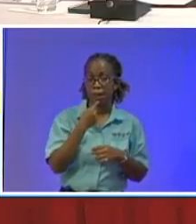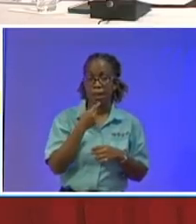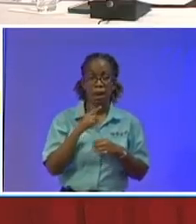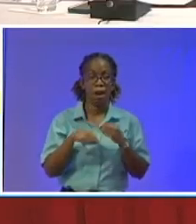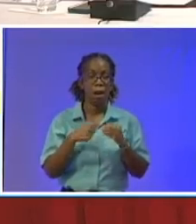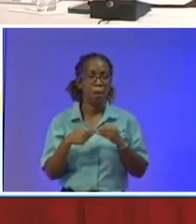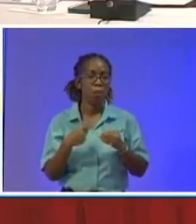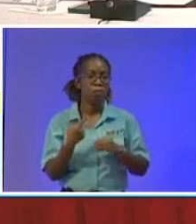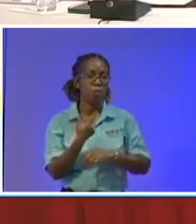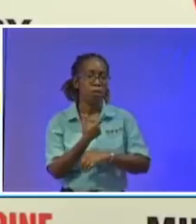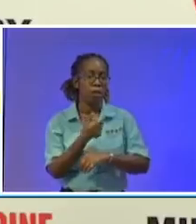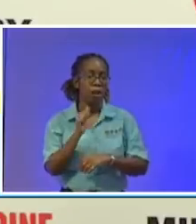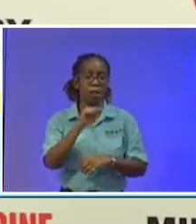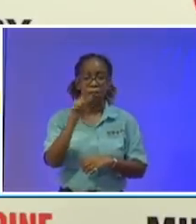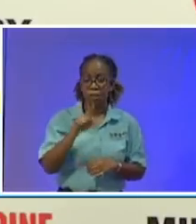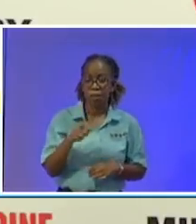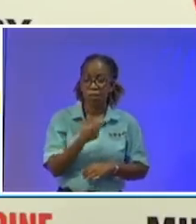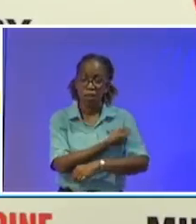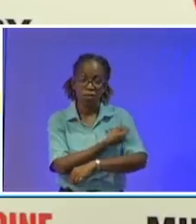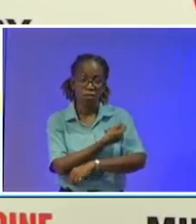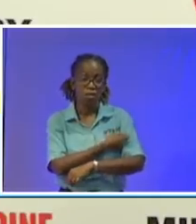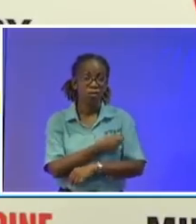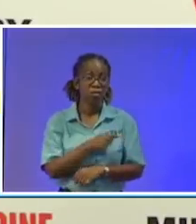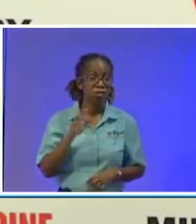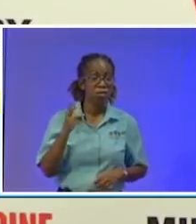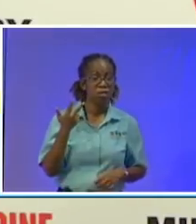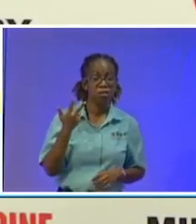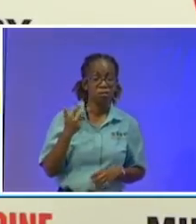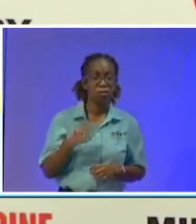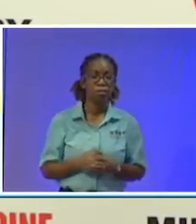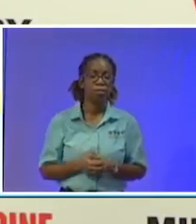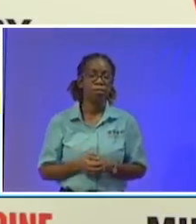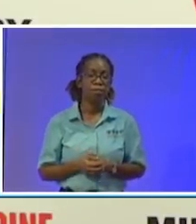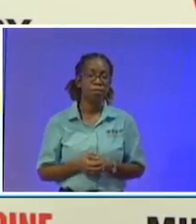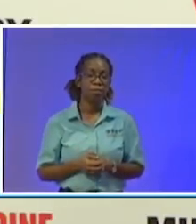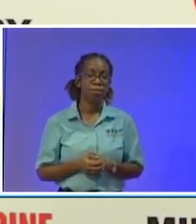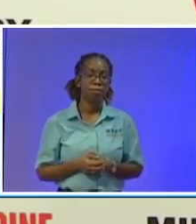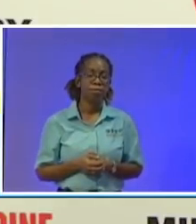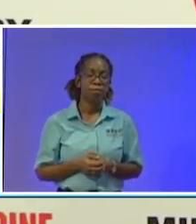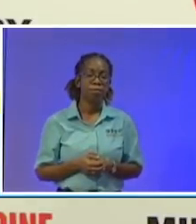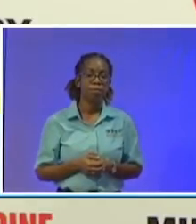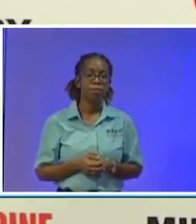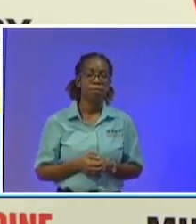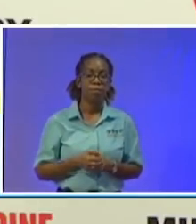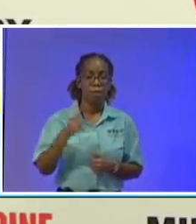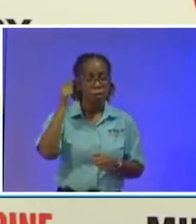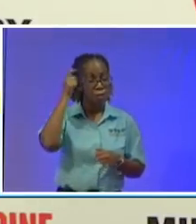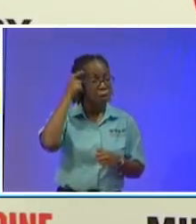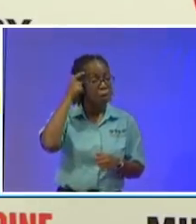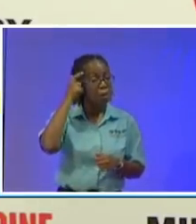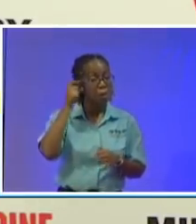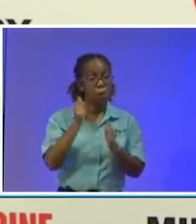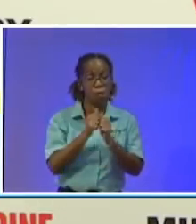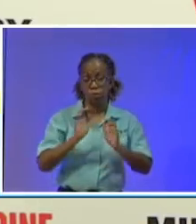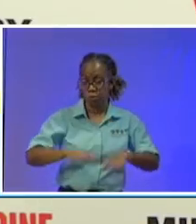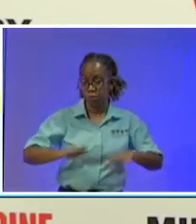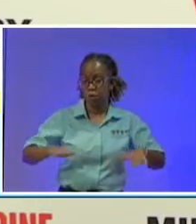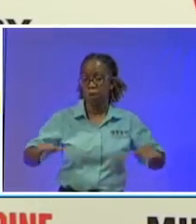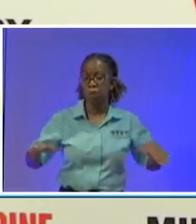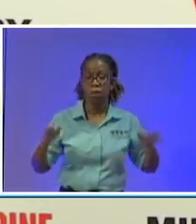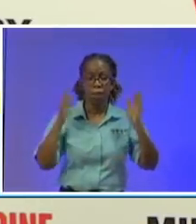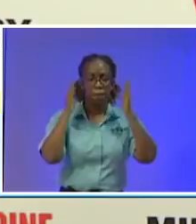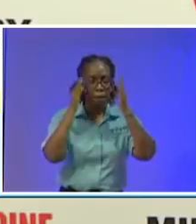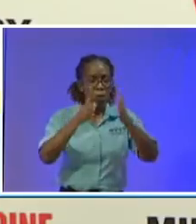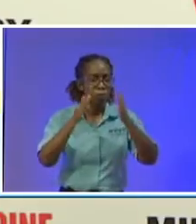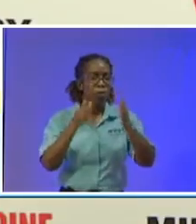generally you can't, in terms of dealing with a childhood population, I think we have focused quite a lot, and we had Dr. Joanne